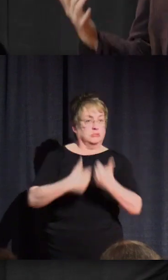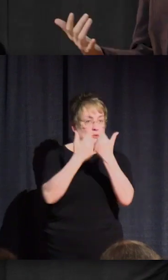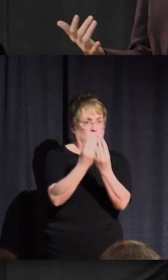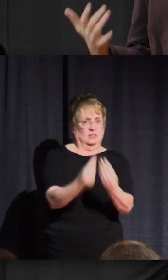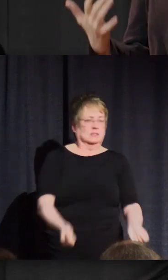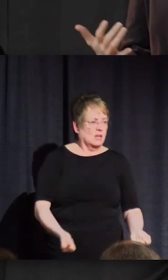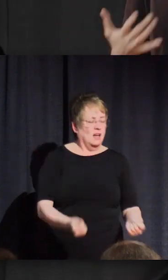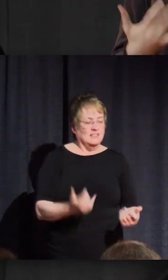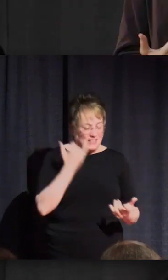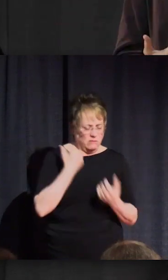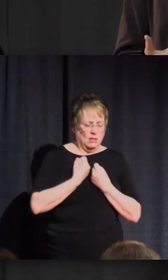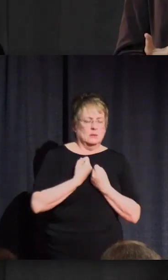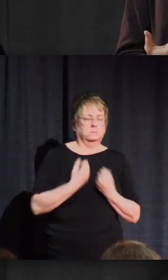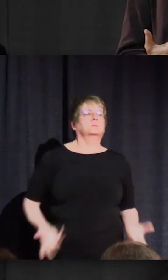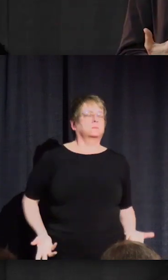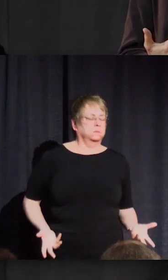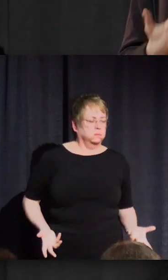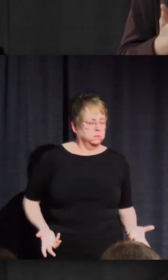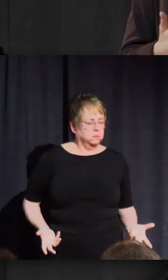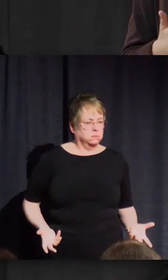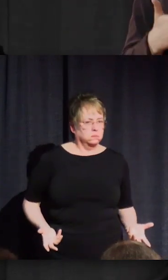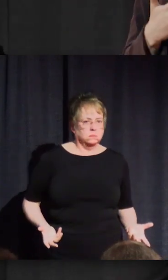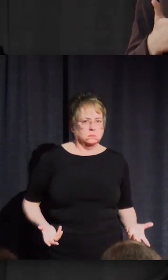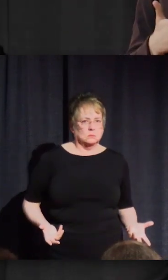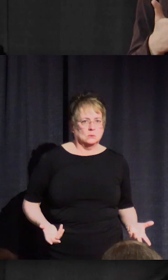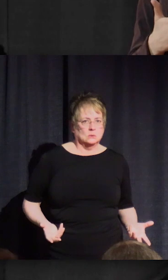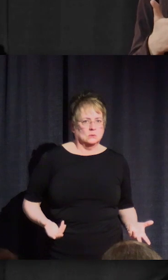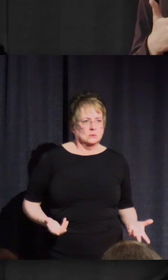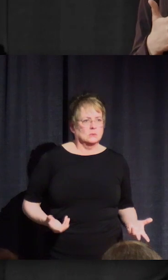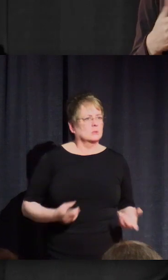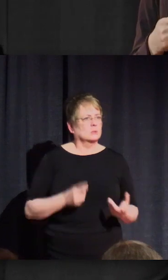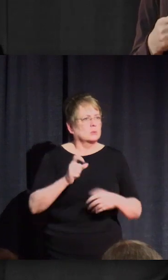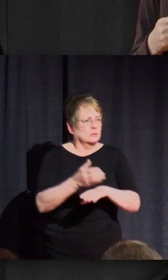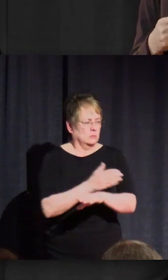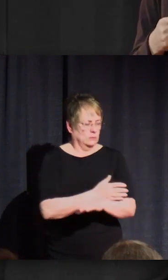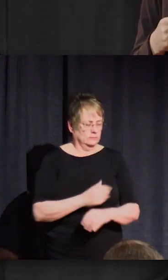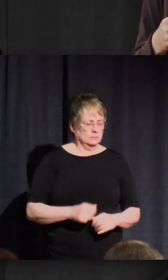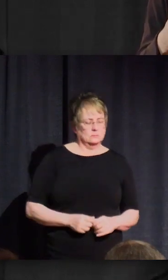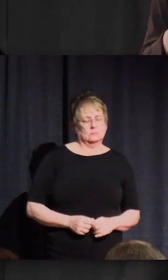challenges exhausted, depleted, and drained. We're going to need something stronger than that.